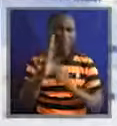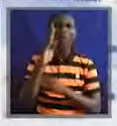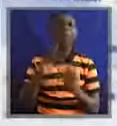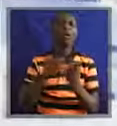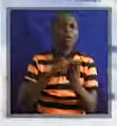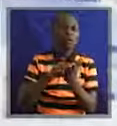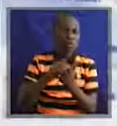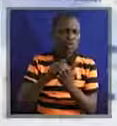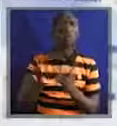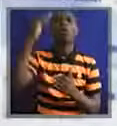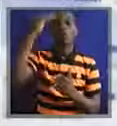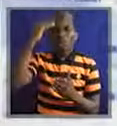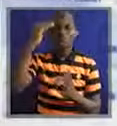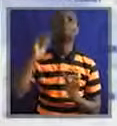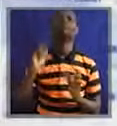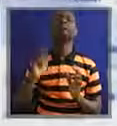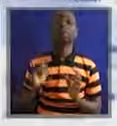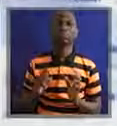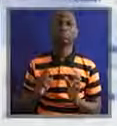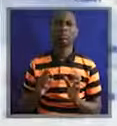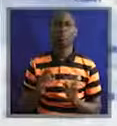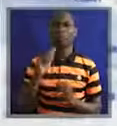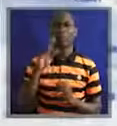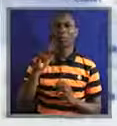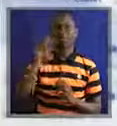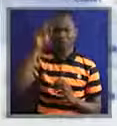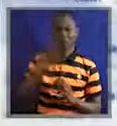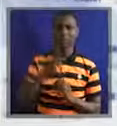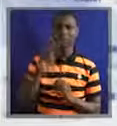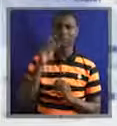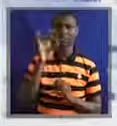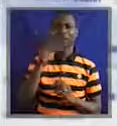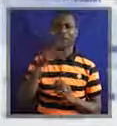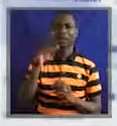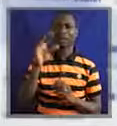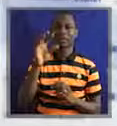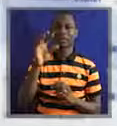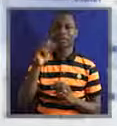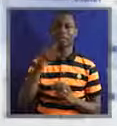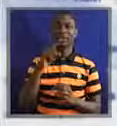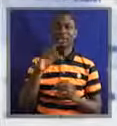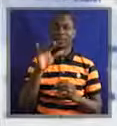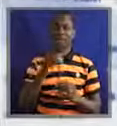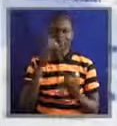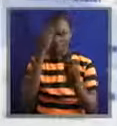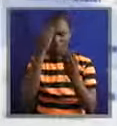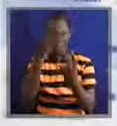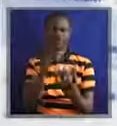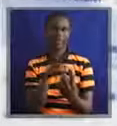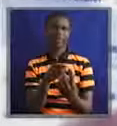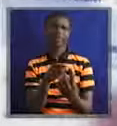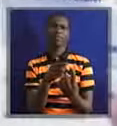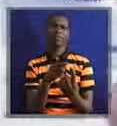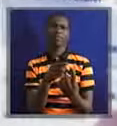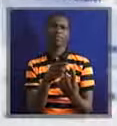Nasam no sadia, a chair, and Casancasa. Acts chapter 8 verse 11, I said, and they heeded him. Unfortunately,